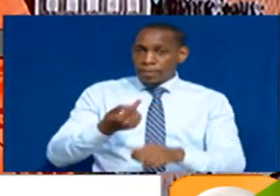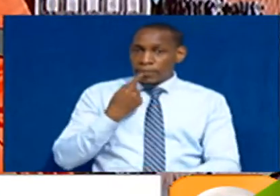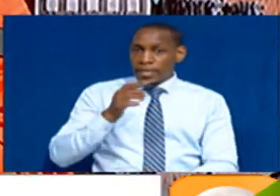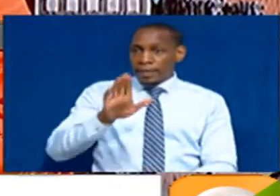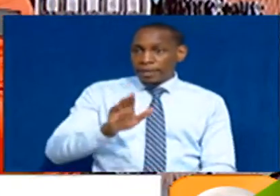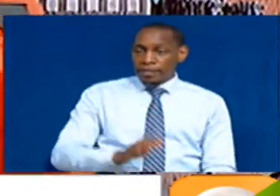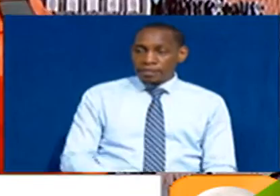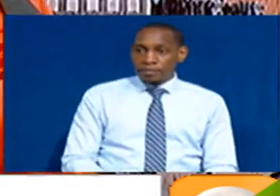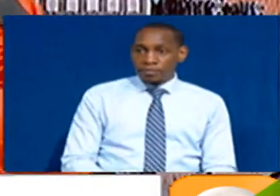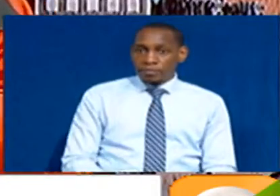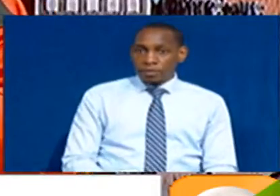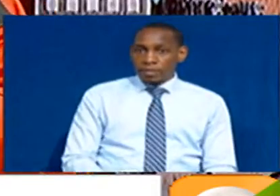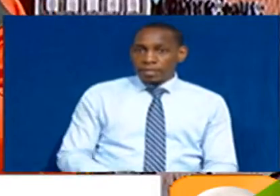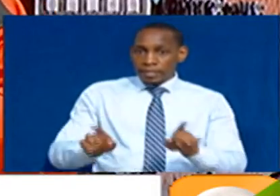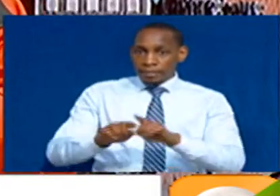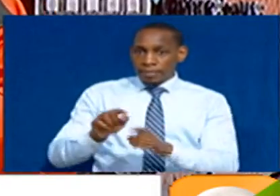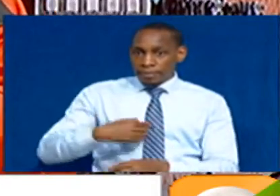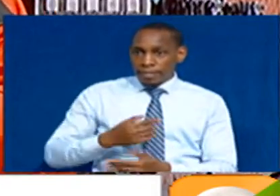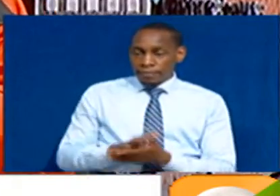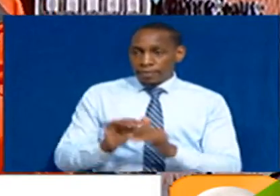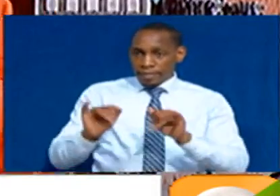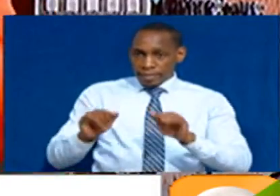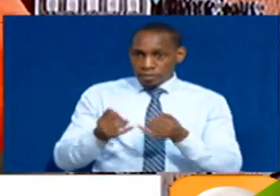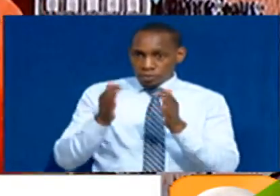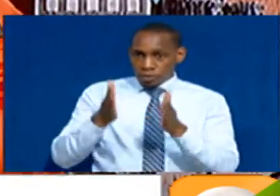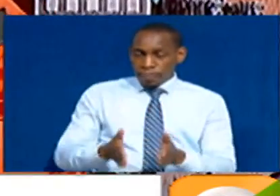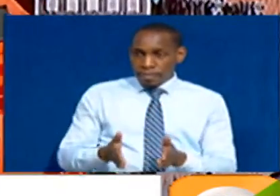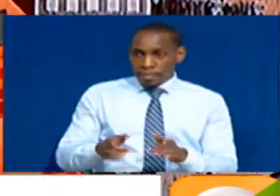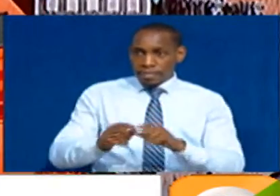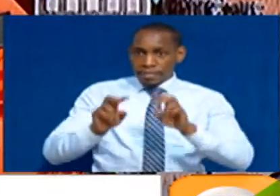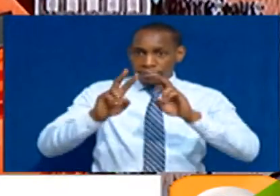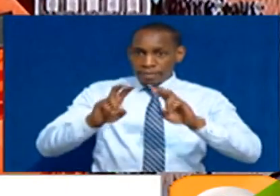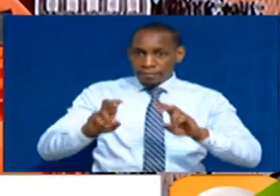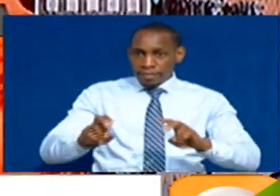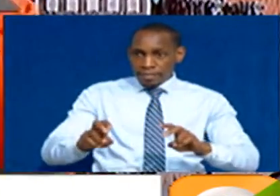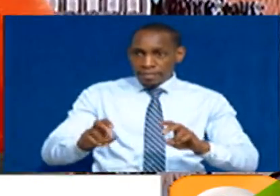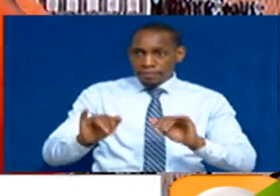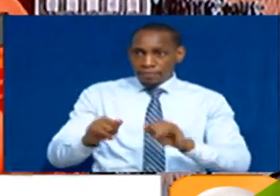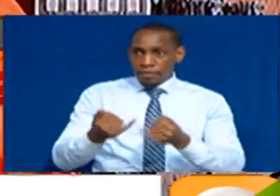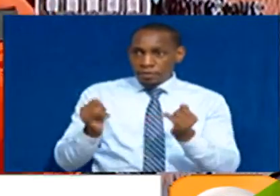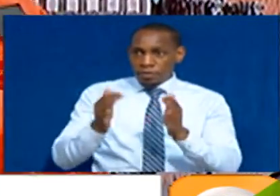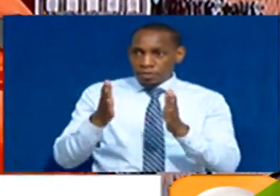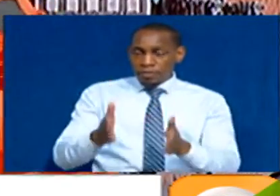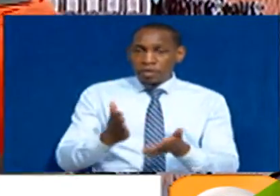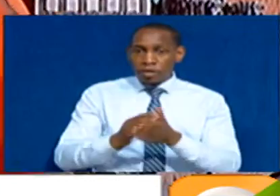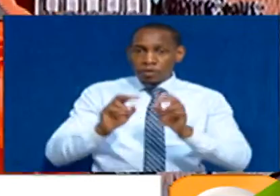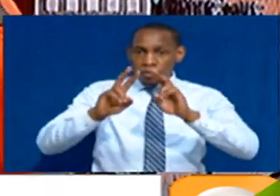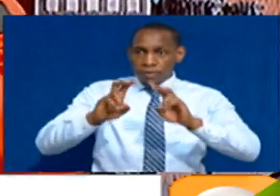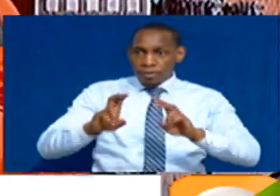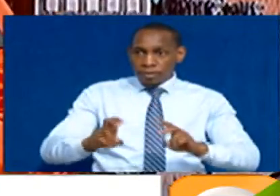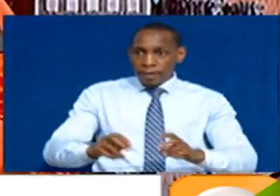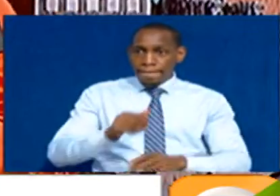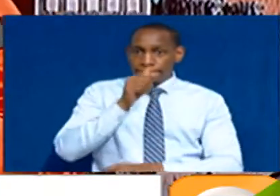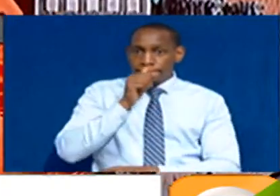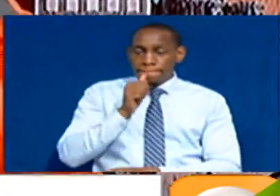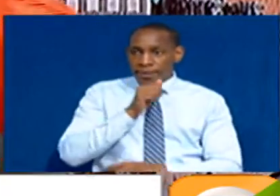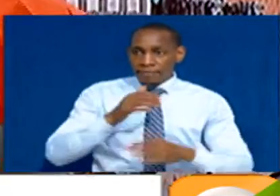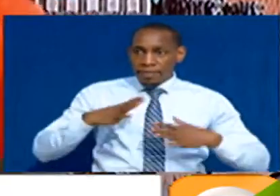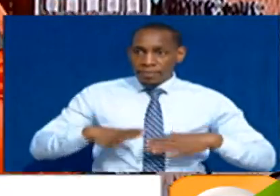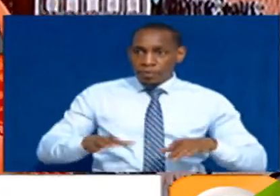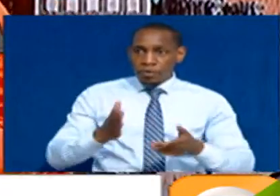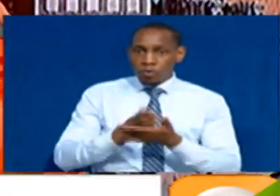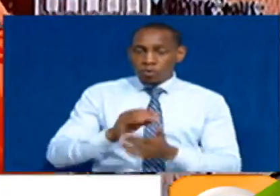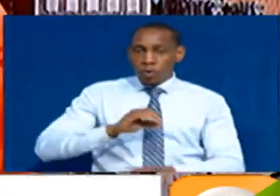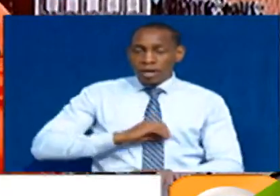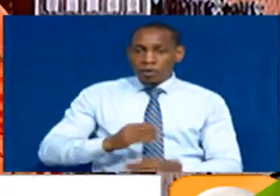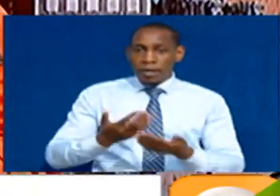you, because I'm also a journalist, and I'm an investigative journalist, I've been investigating private citizens who